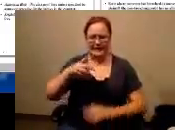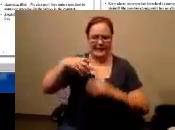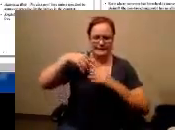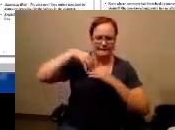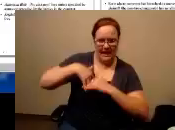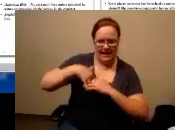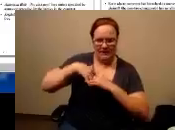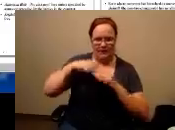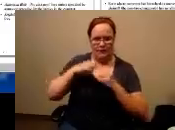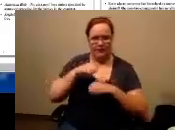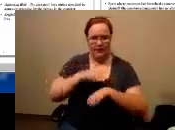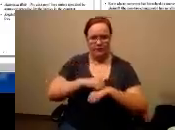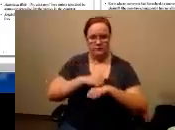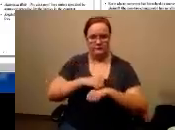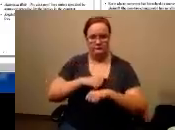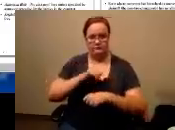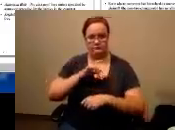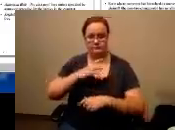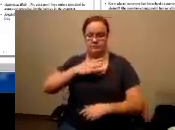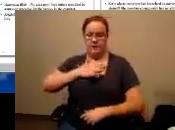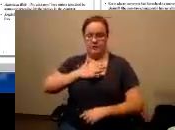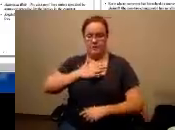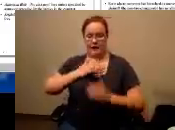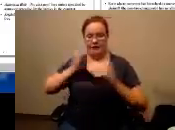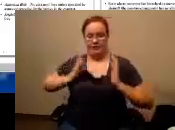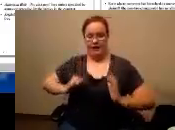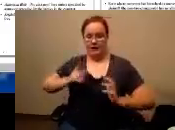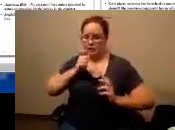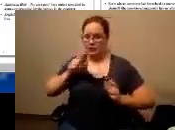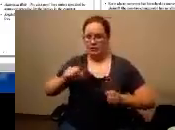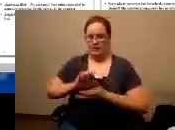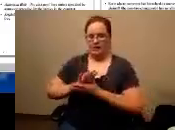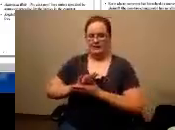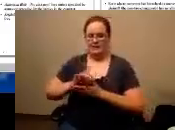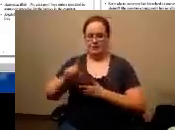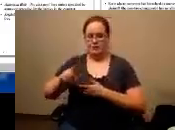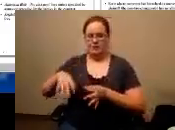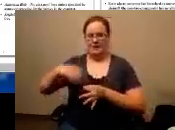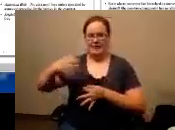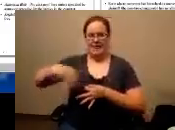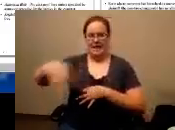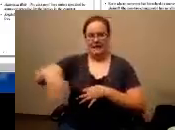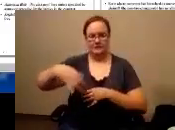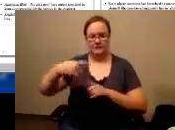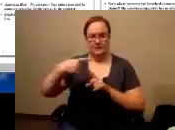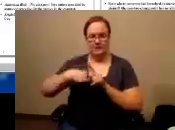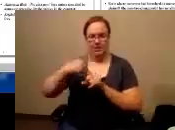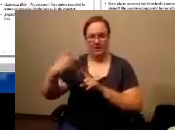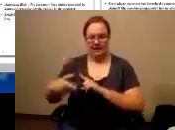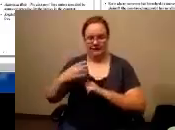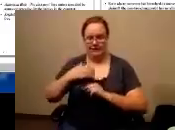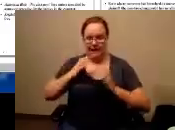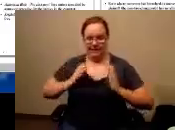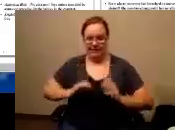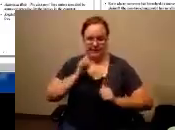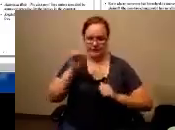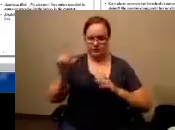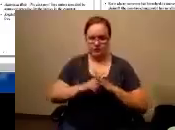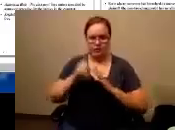Well, it was my client that actually caused the project to be late a month and a half. My client didn't show up for a month and a